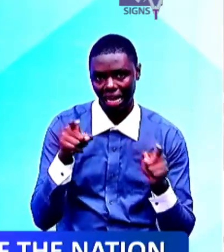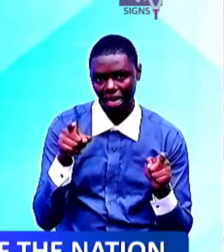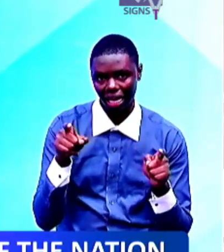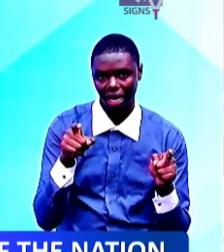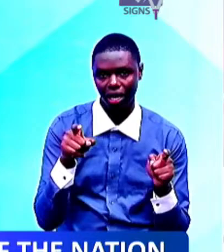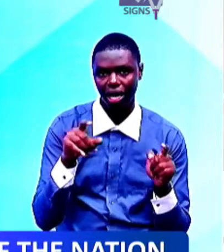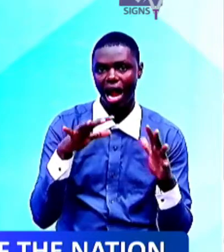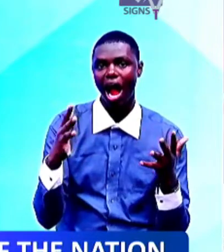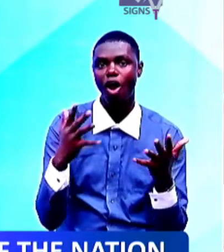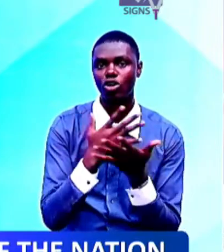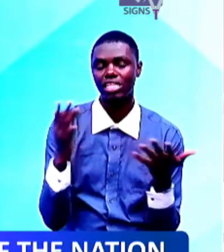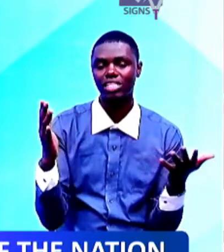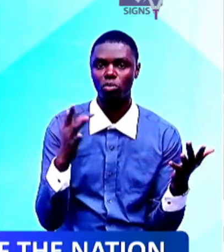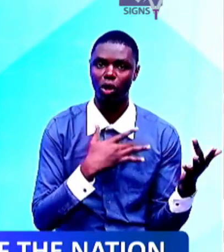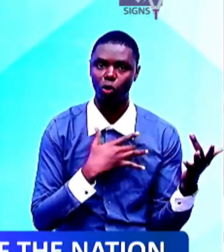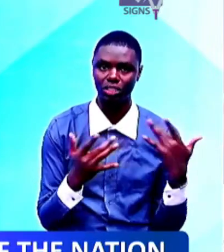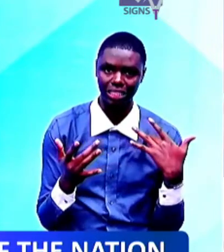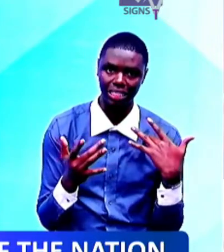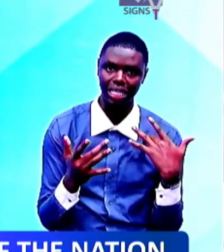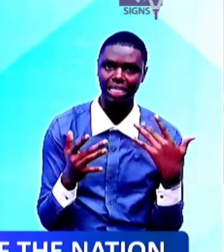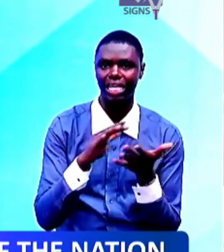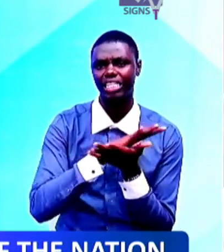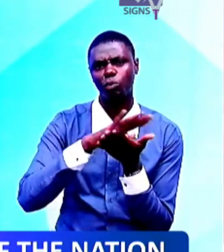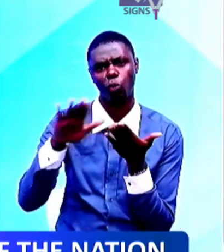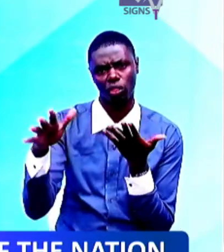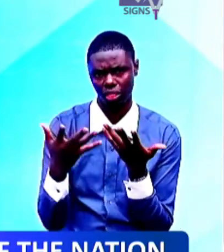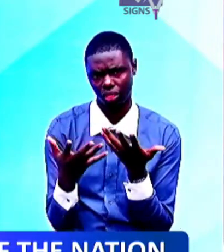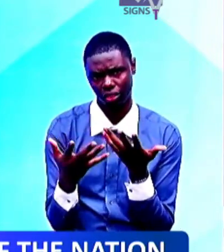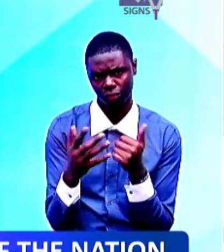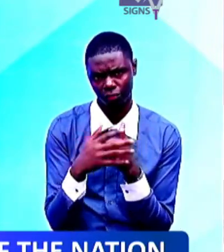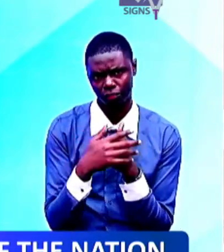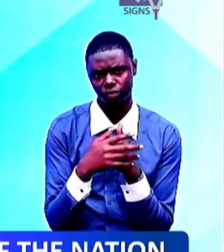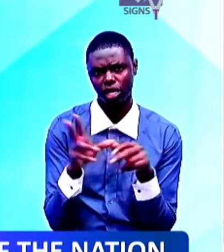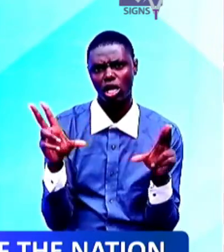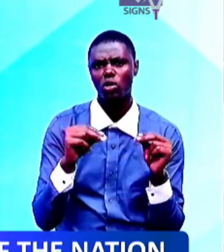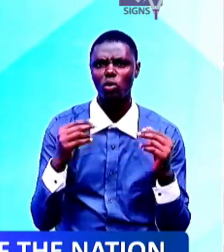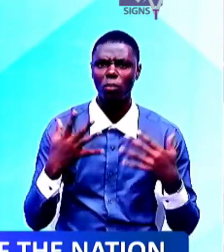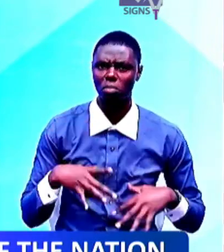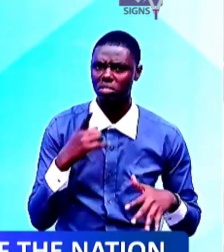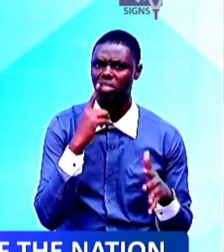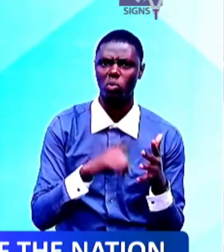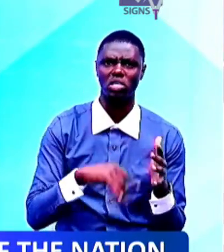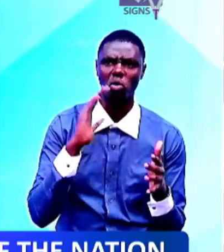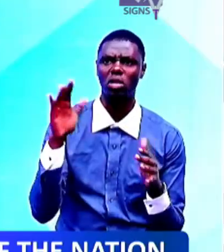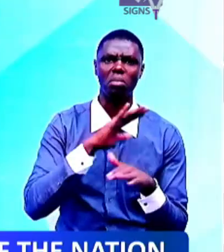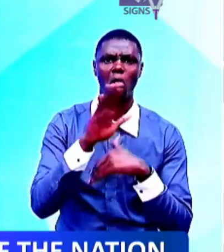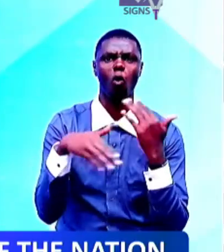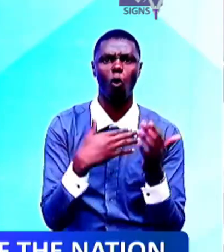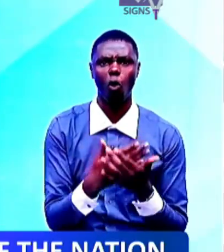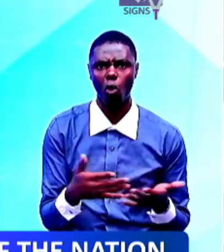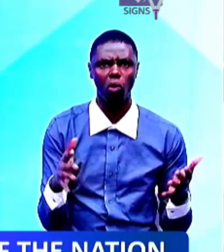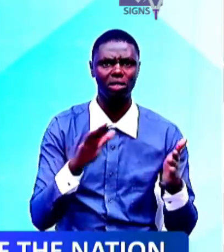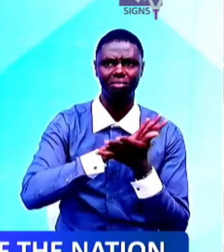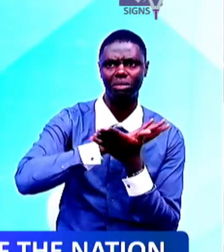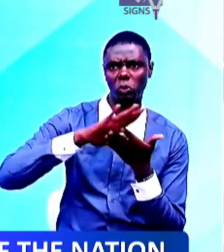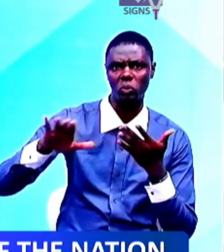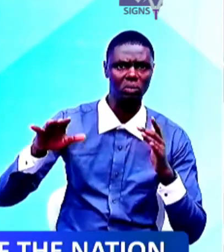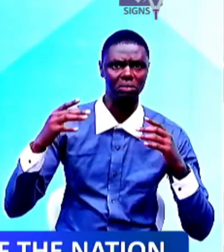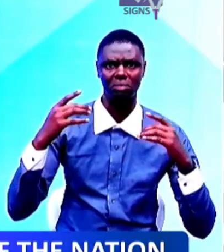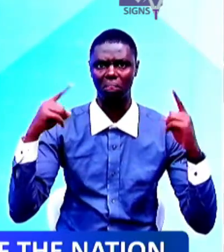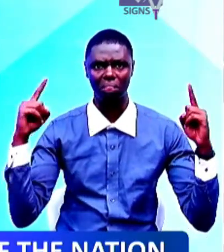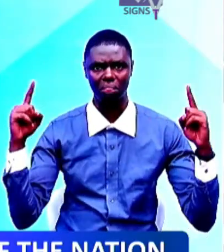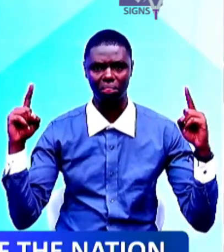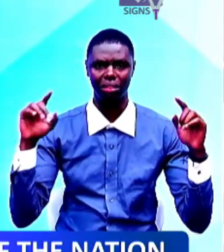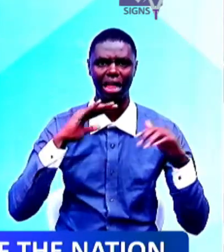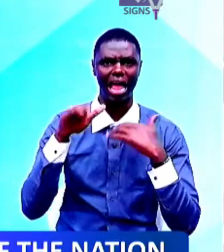how things would be considered smooth? All right? Nobody is saying that it is going to be all merry every single